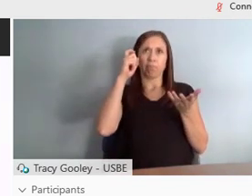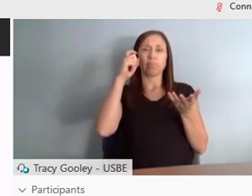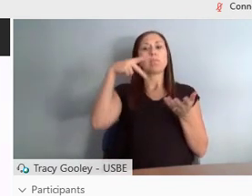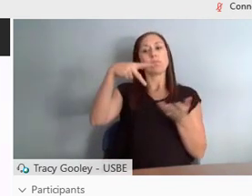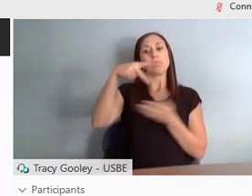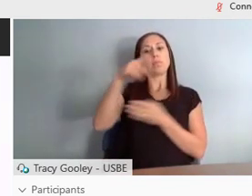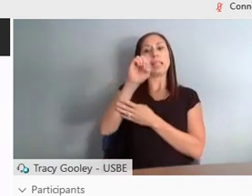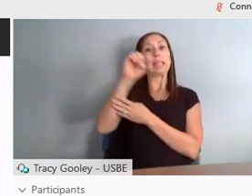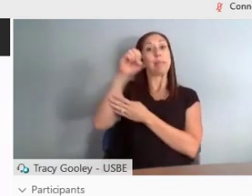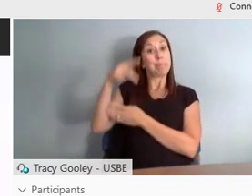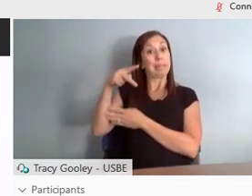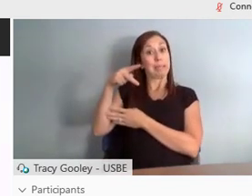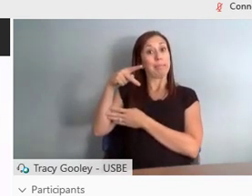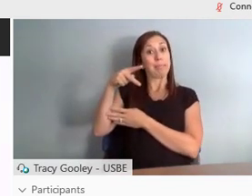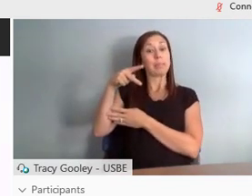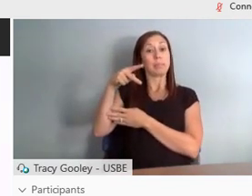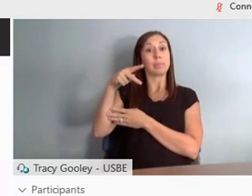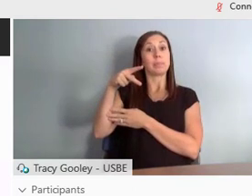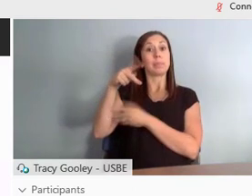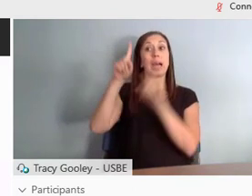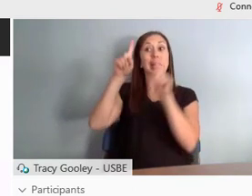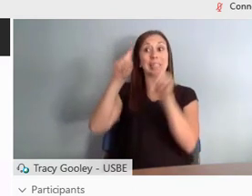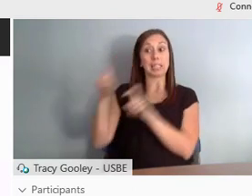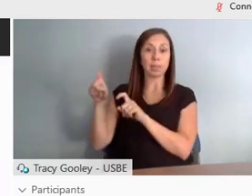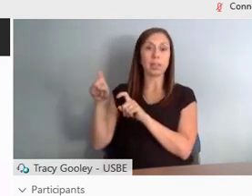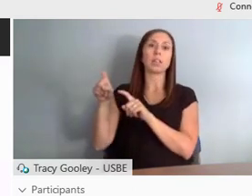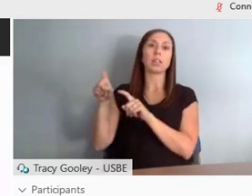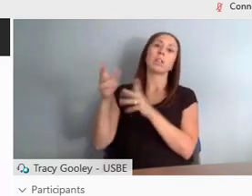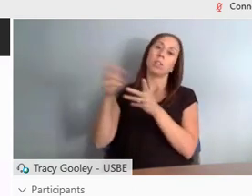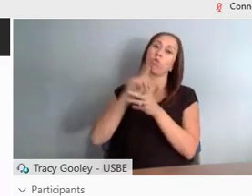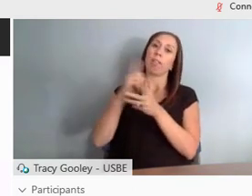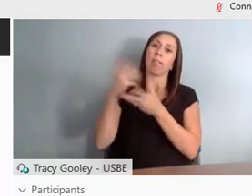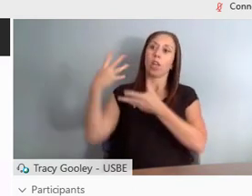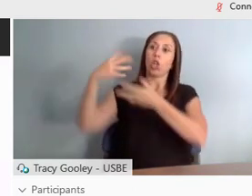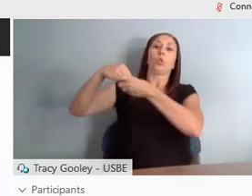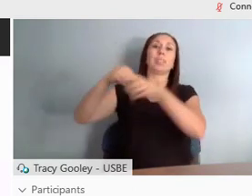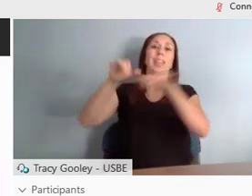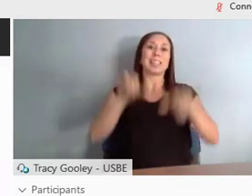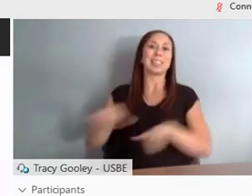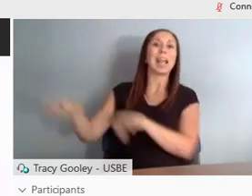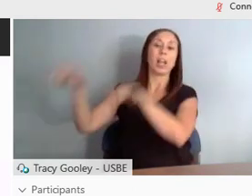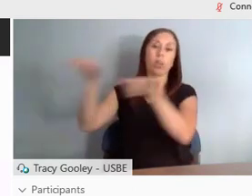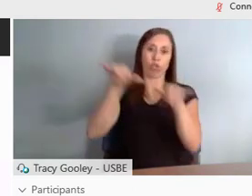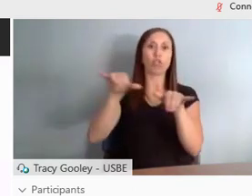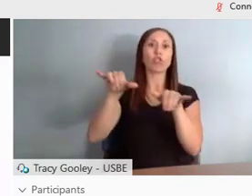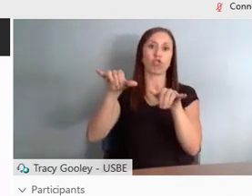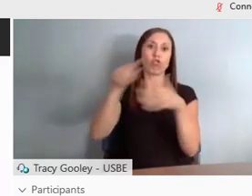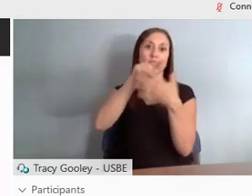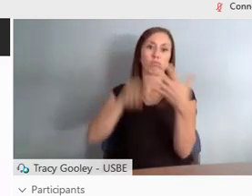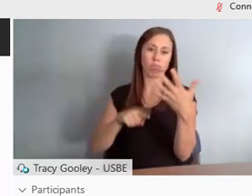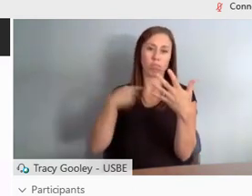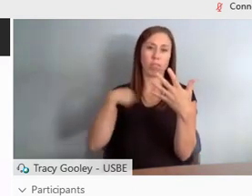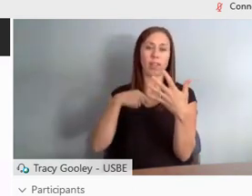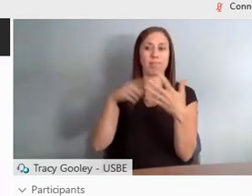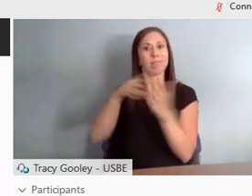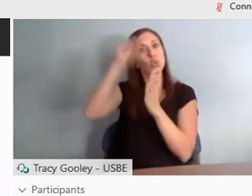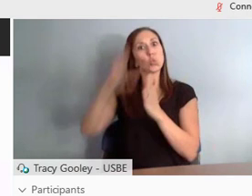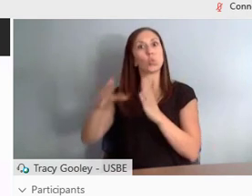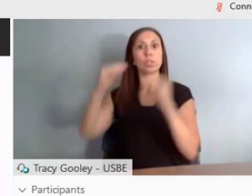PEEP assessment is the standards that students are receiving instruction in. So we'll talk about that in just a